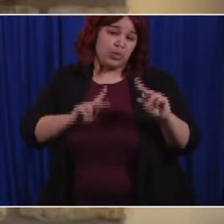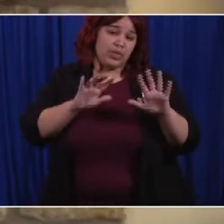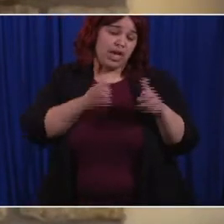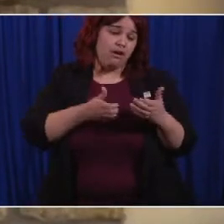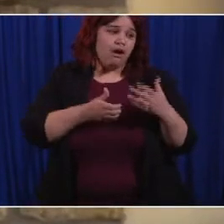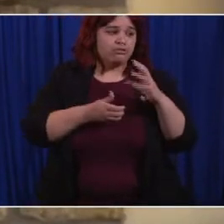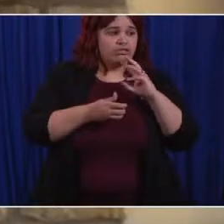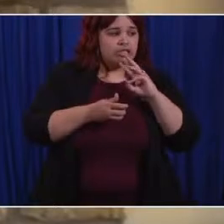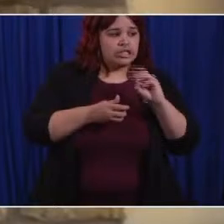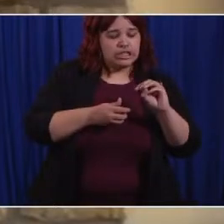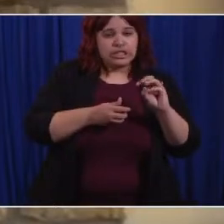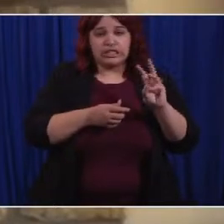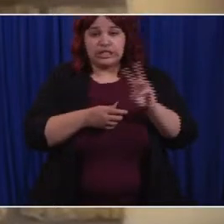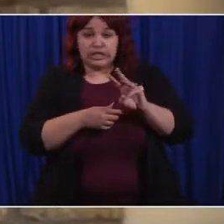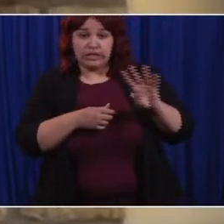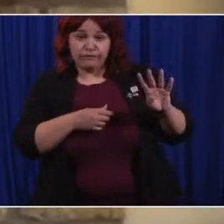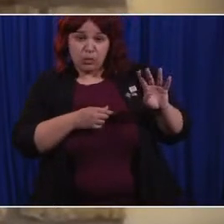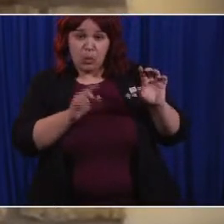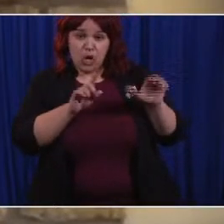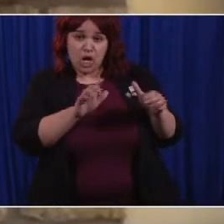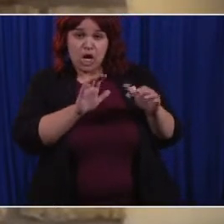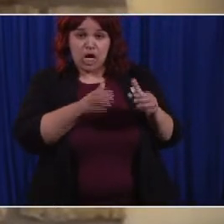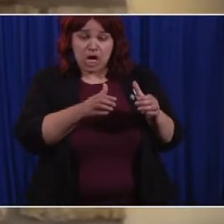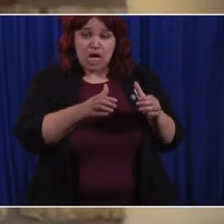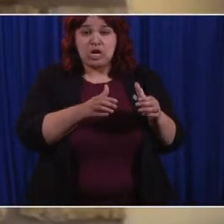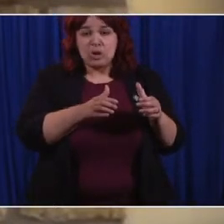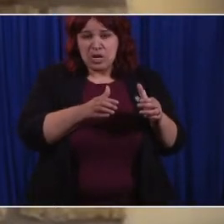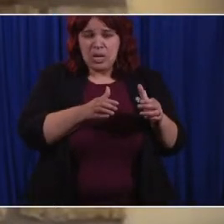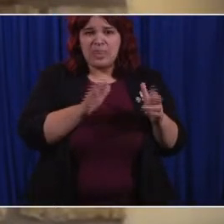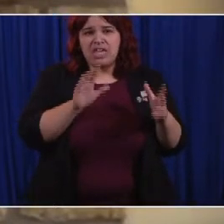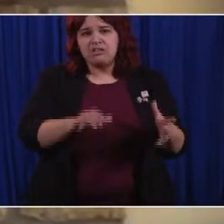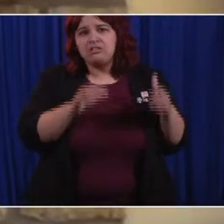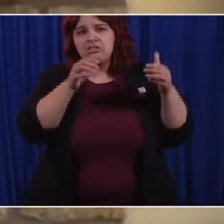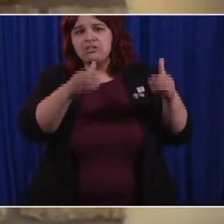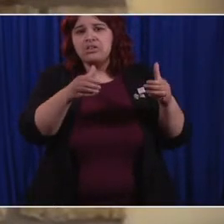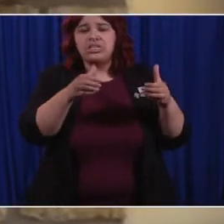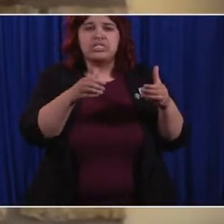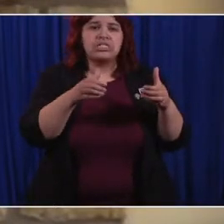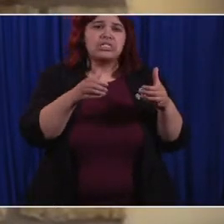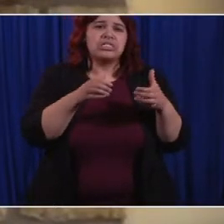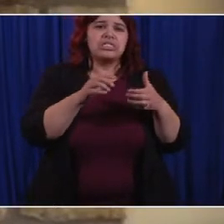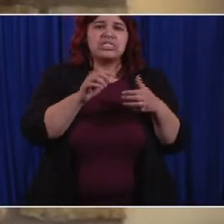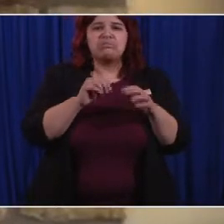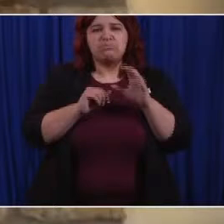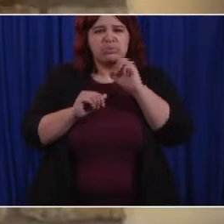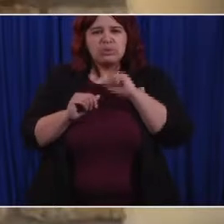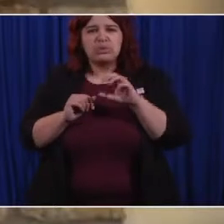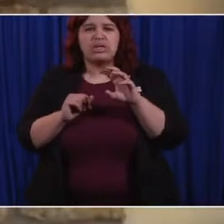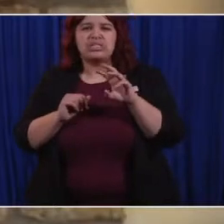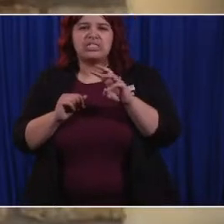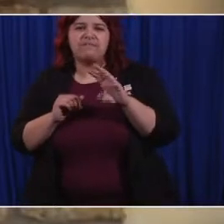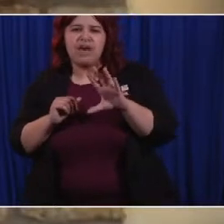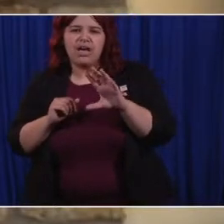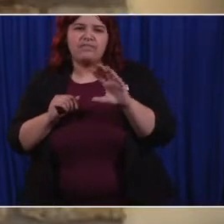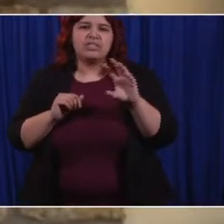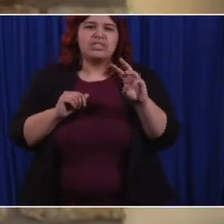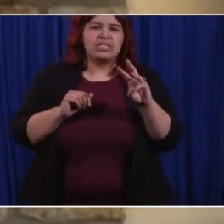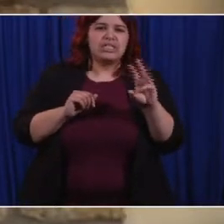know, seemed, in the 65 to 69 group, 65 to 69 group seemed to